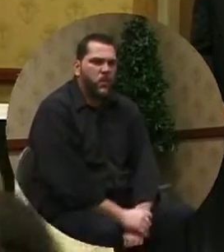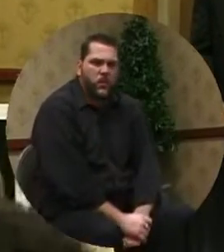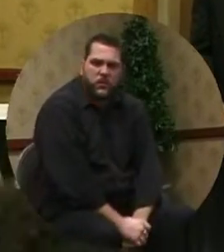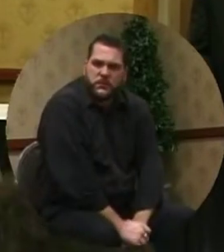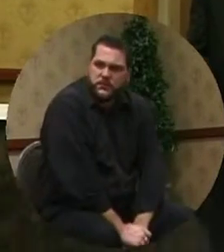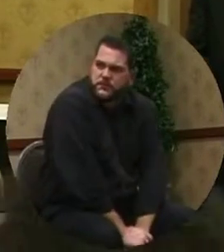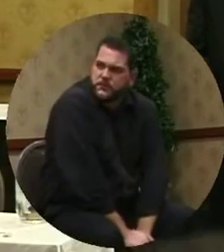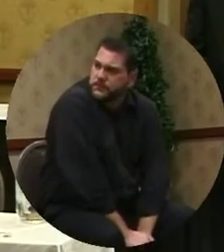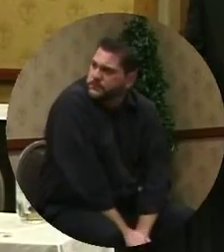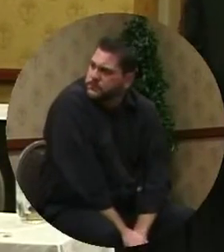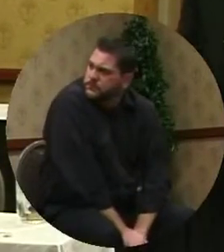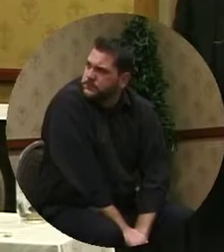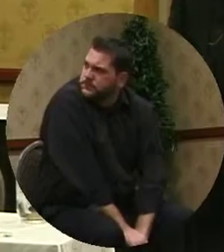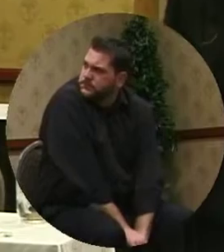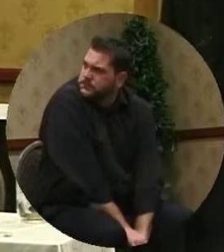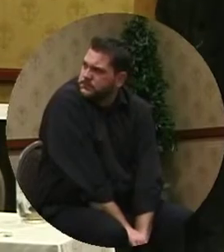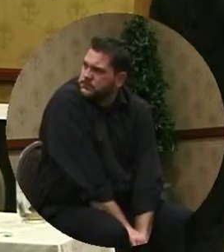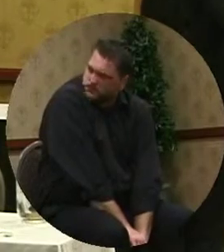about